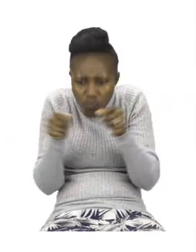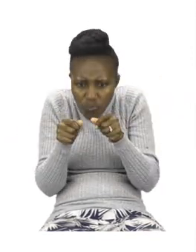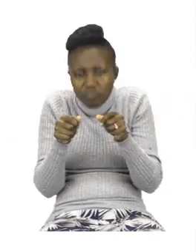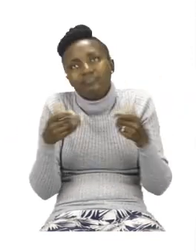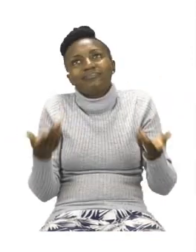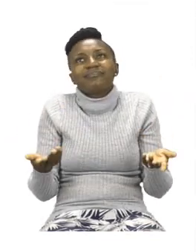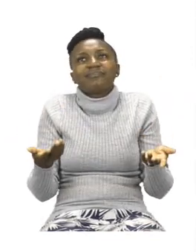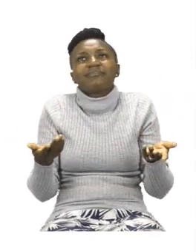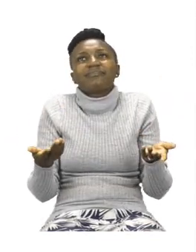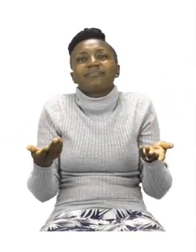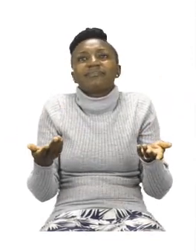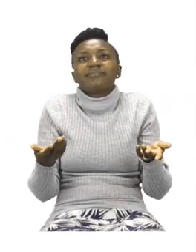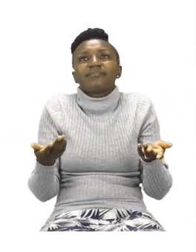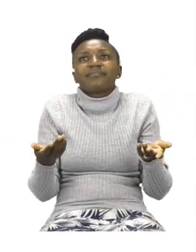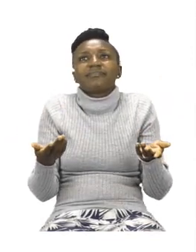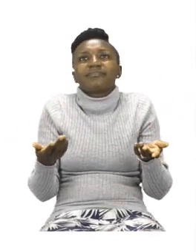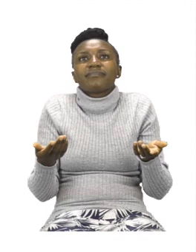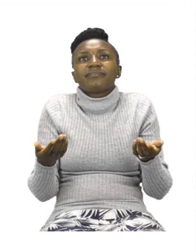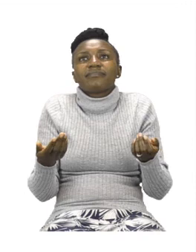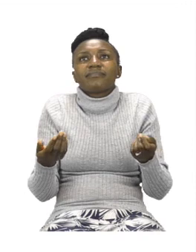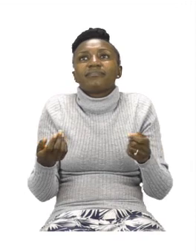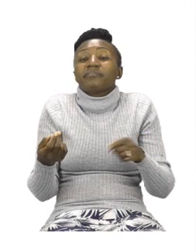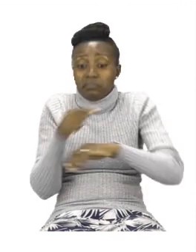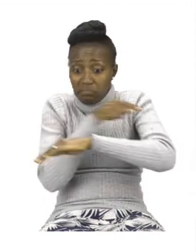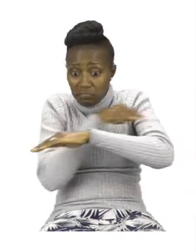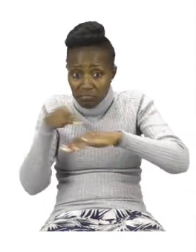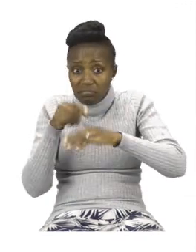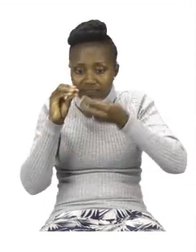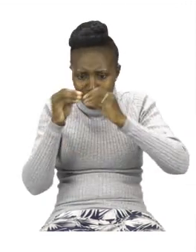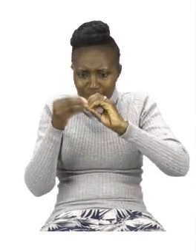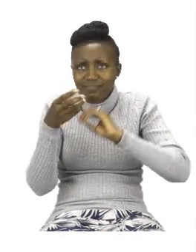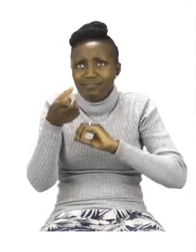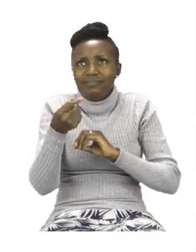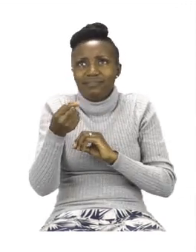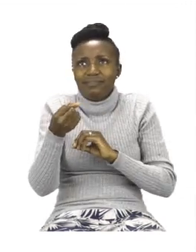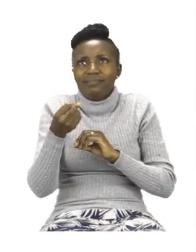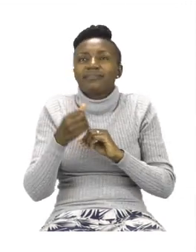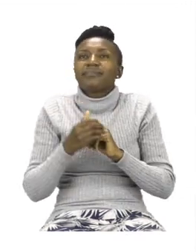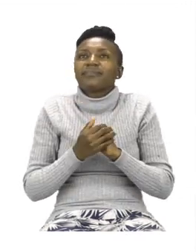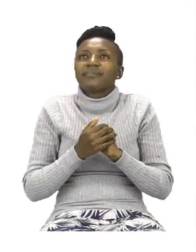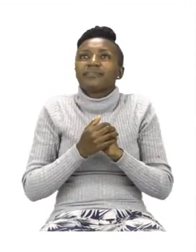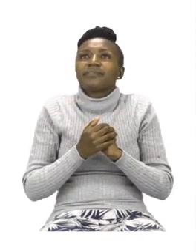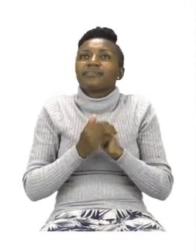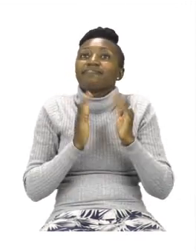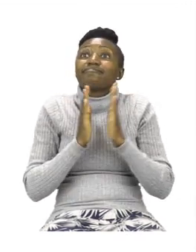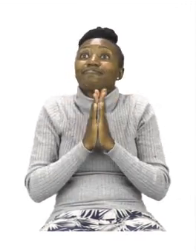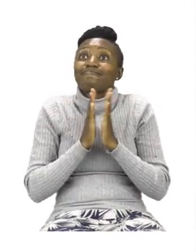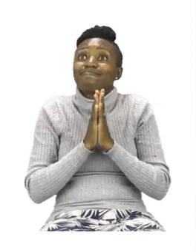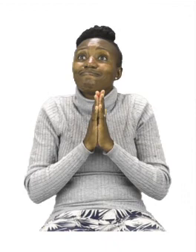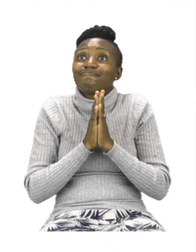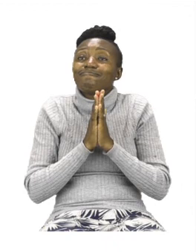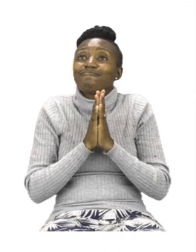And that's why the rulers have numbers on them. So, please continue to name